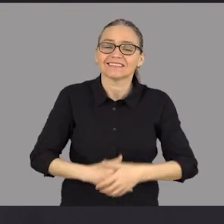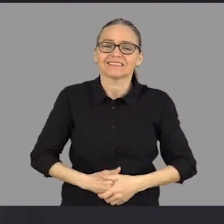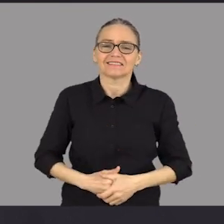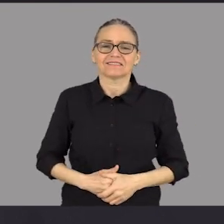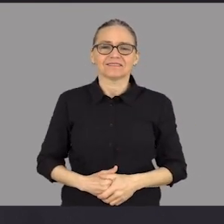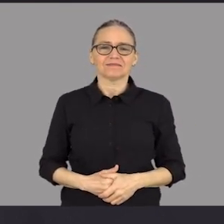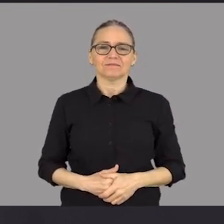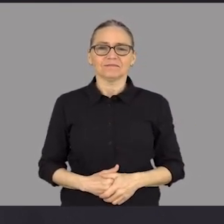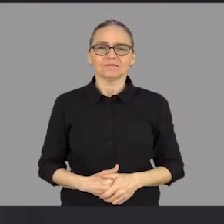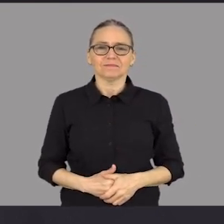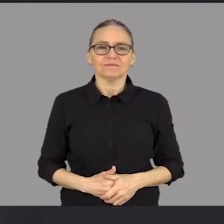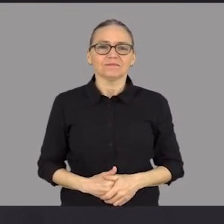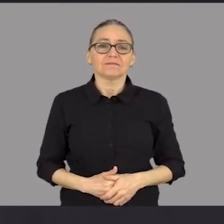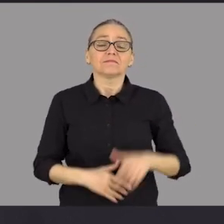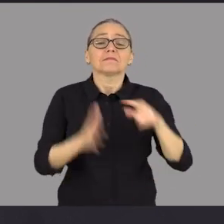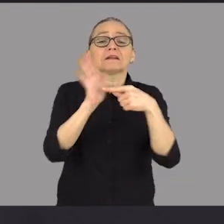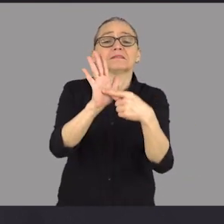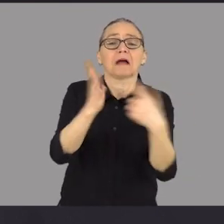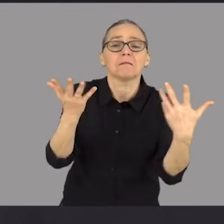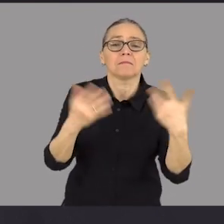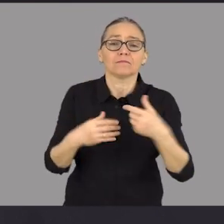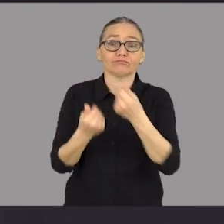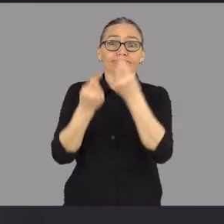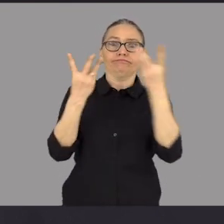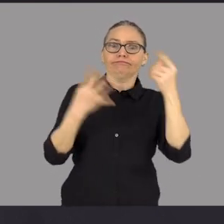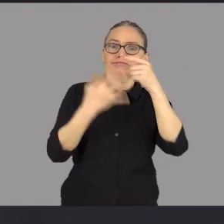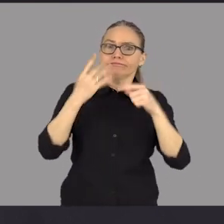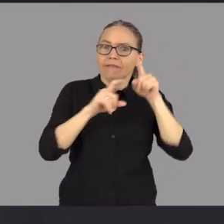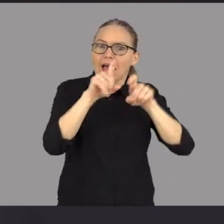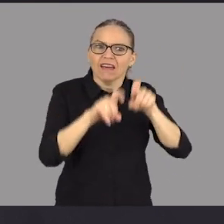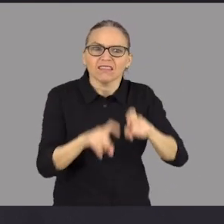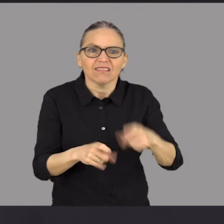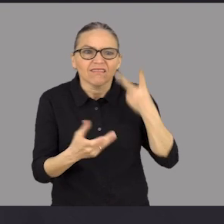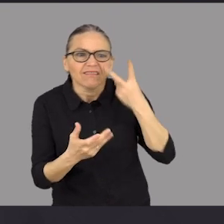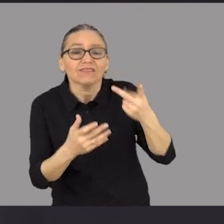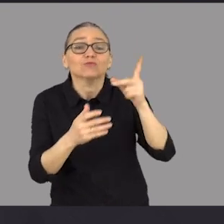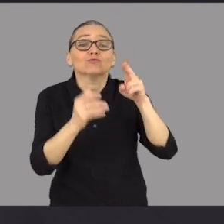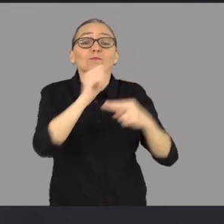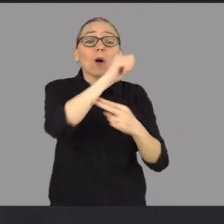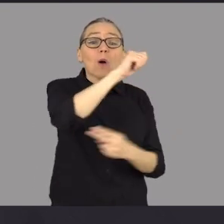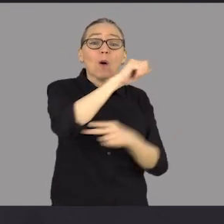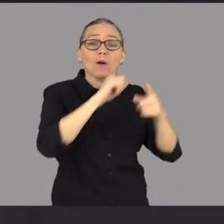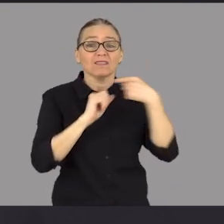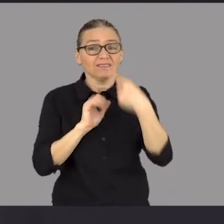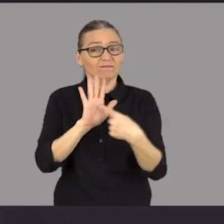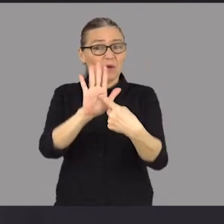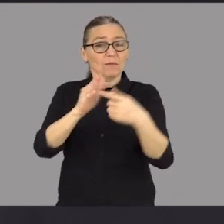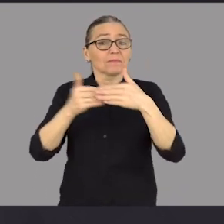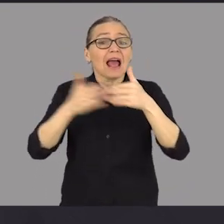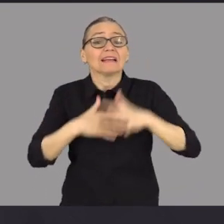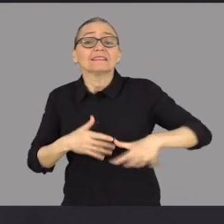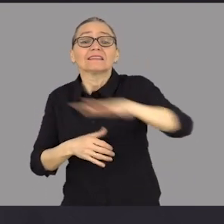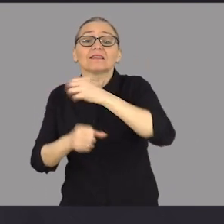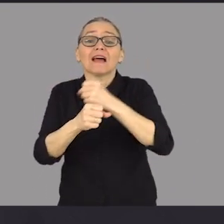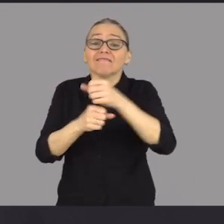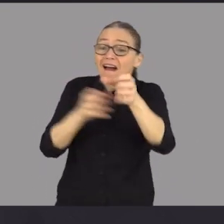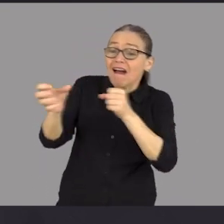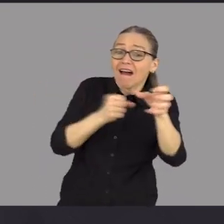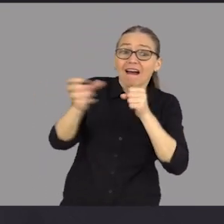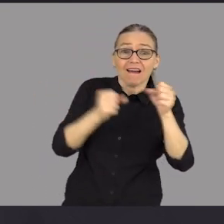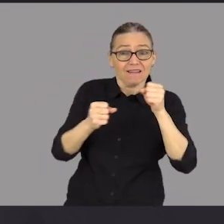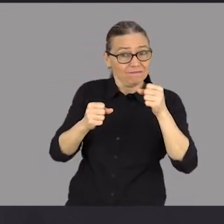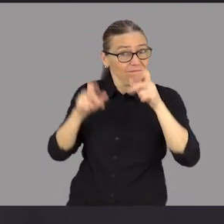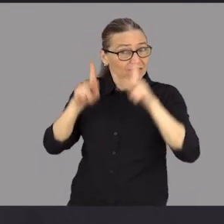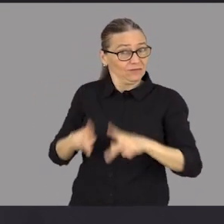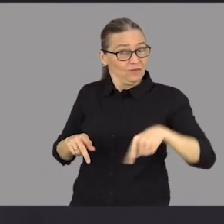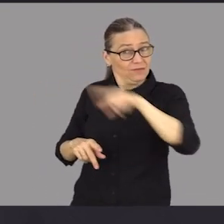also experience enhanced accessibility and safety within the workplace. For example, many studies